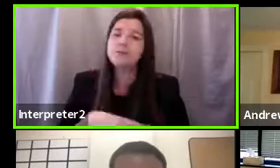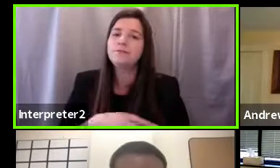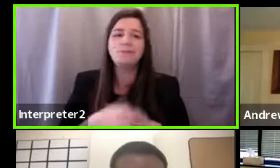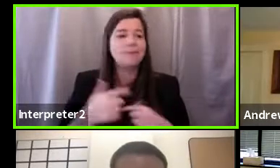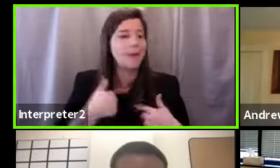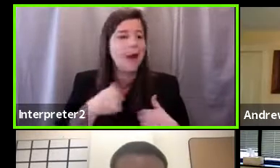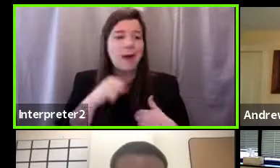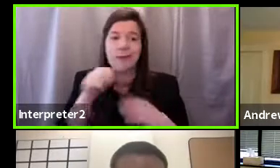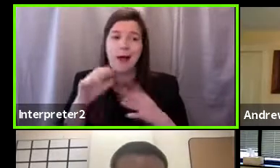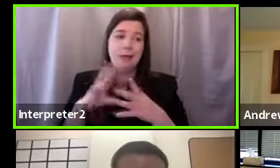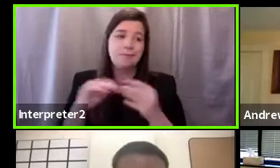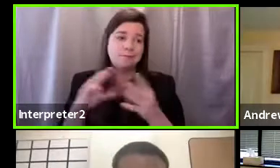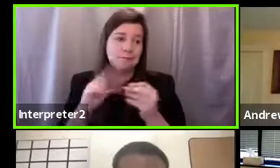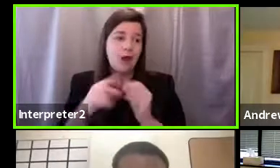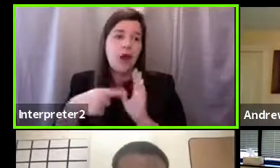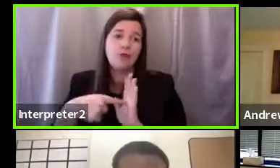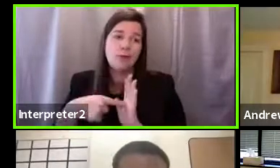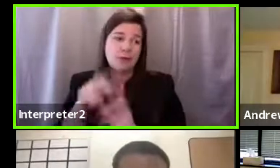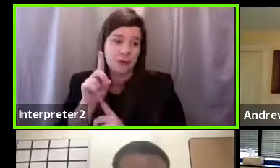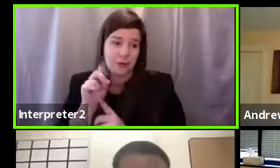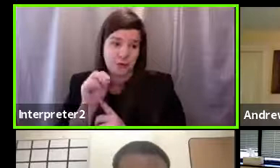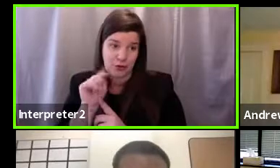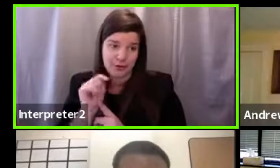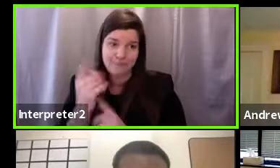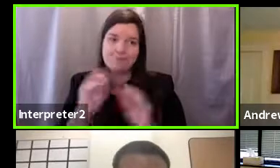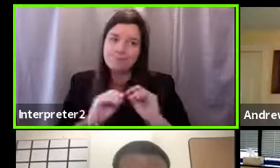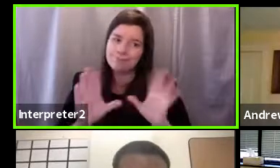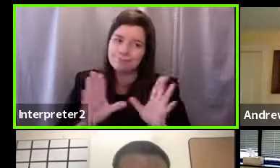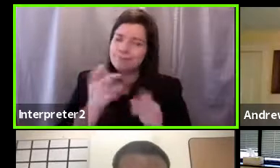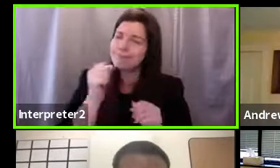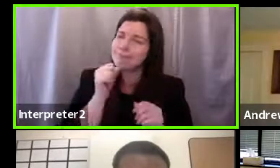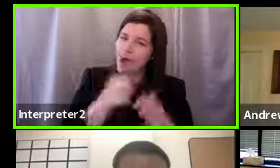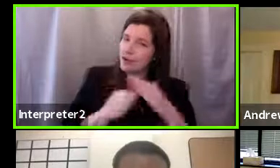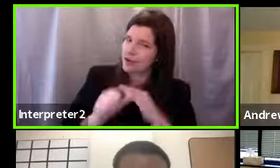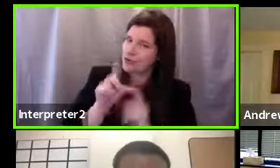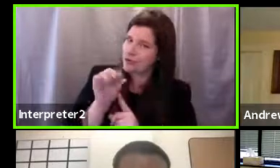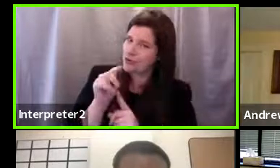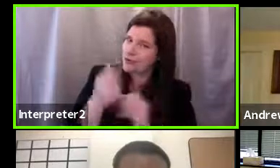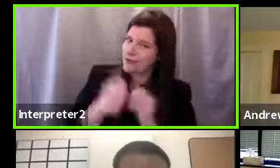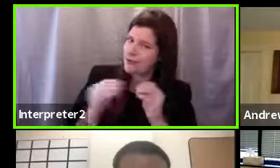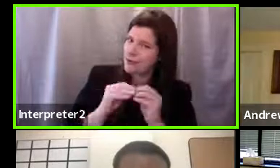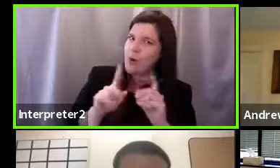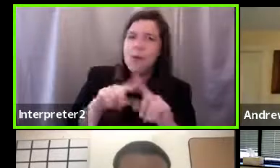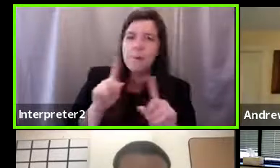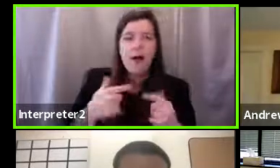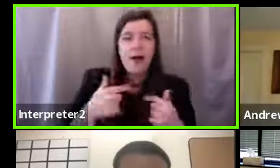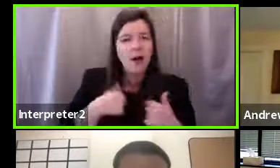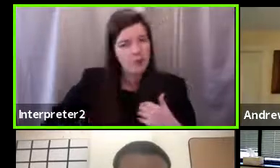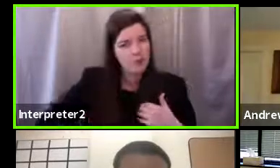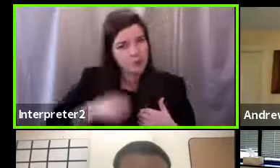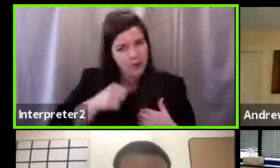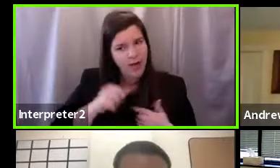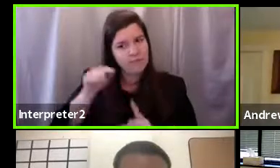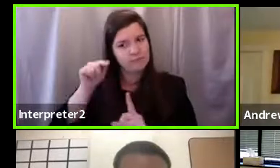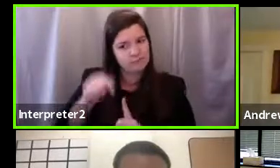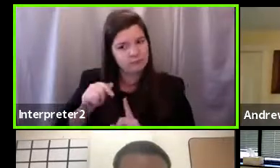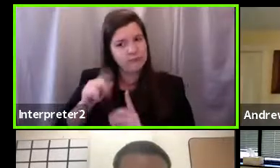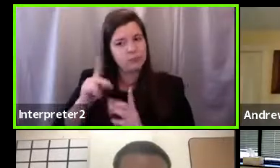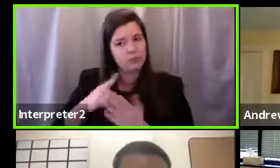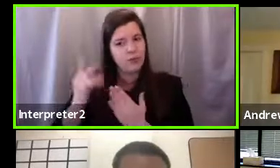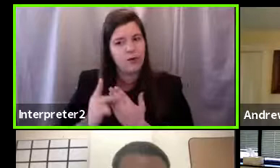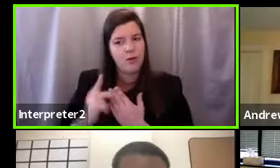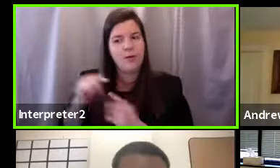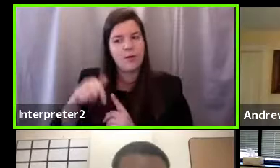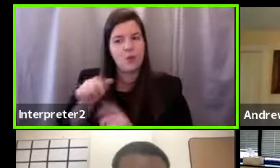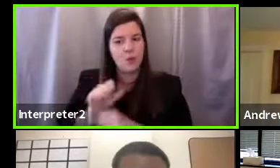on behalf of Do It, obviously, because I'm no longer part of that organization. But I'm very proud of the work that I did during